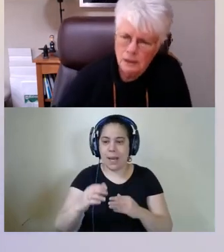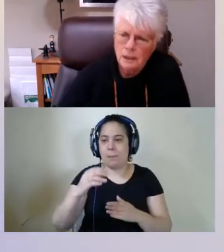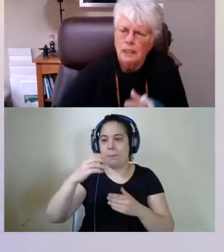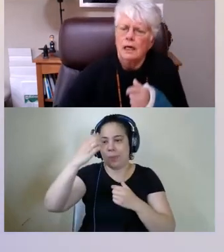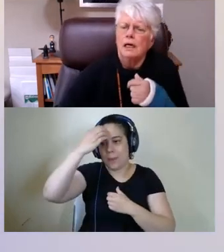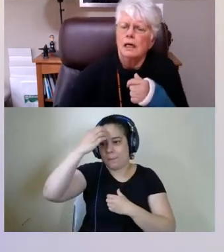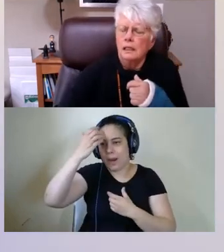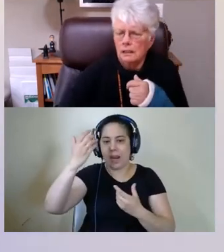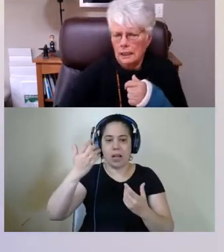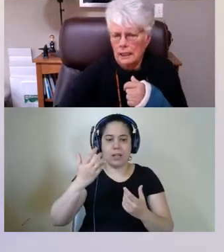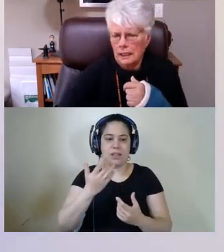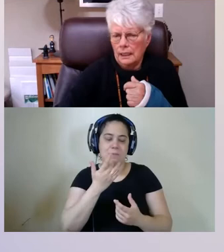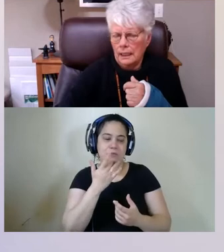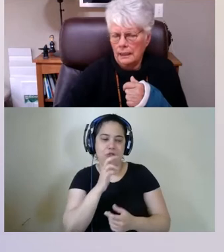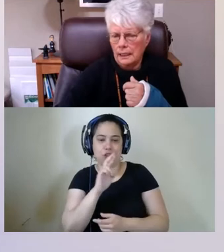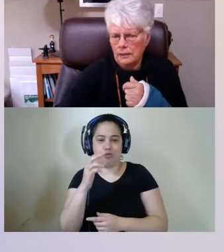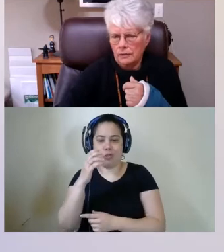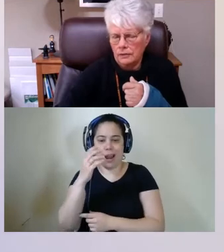hemisphere,